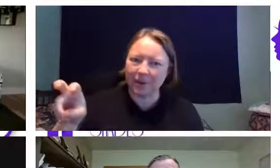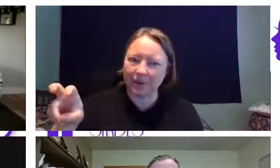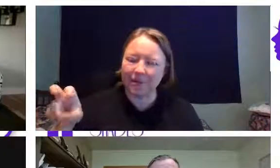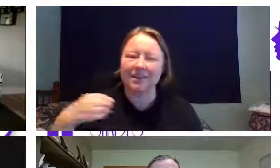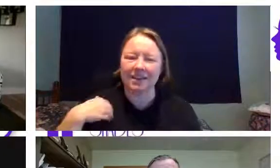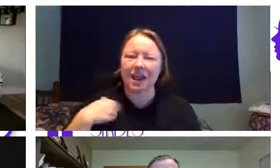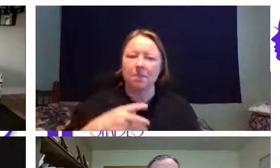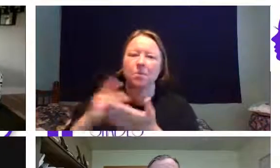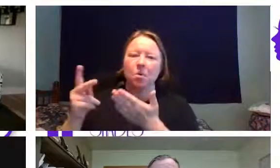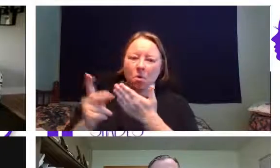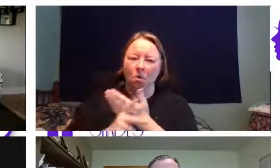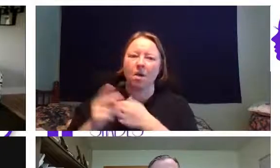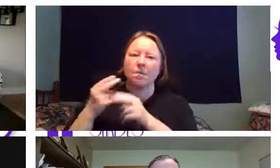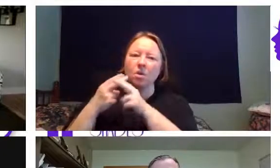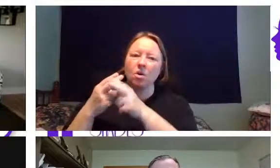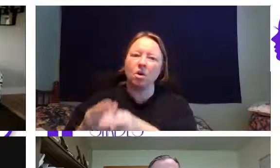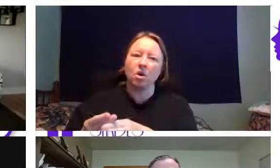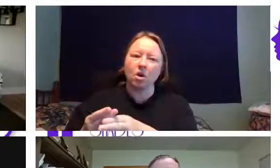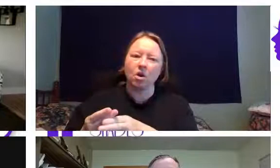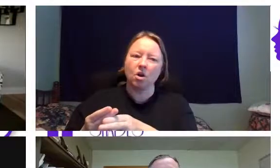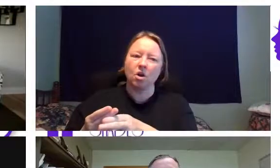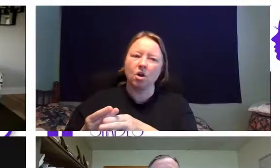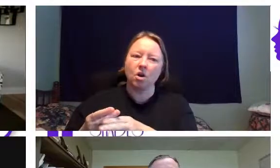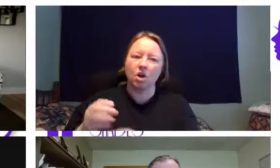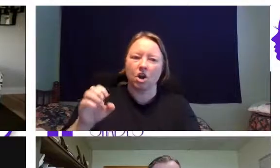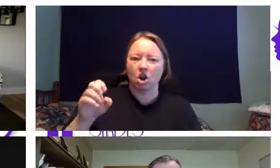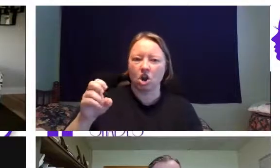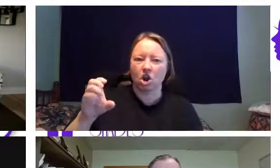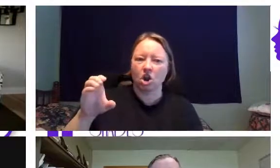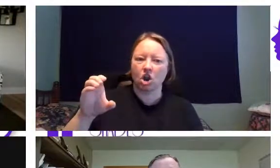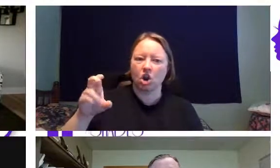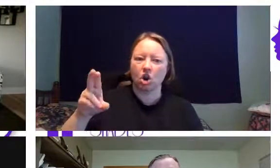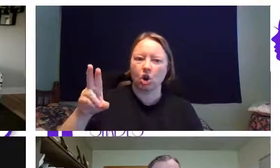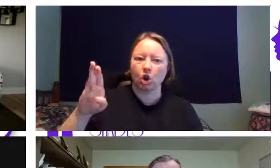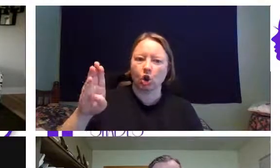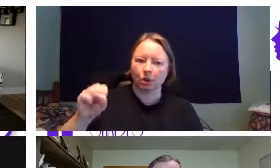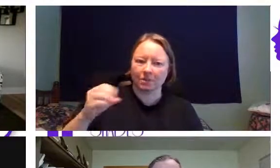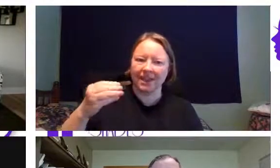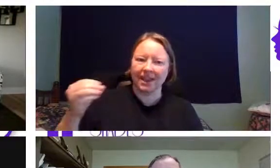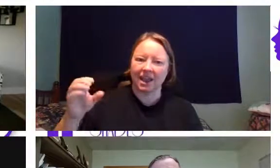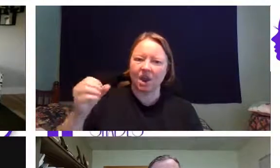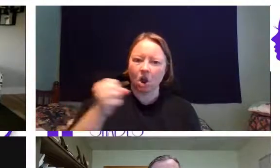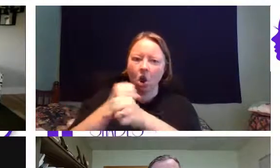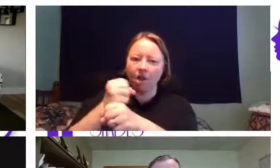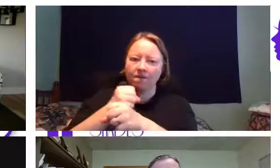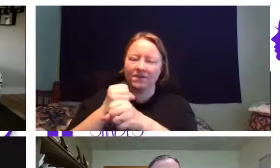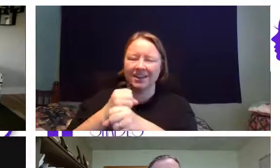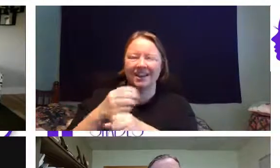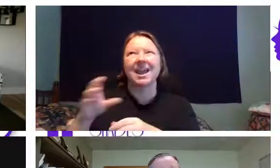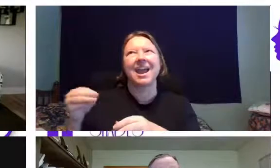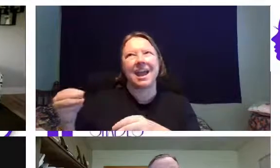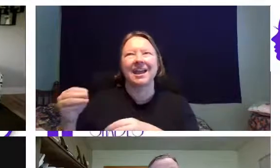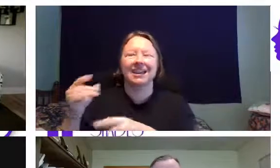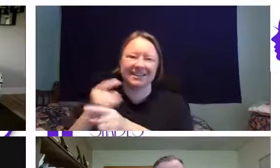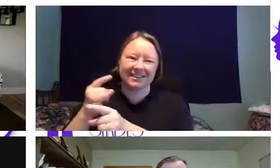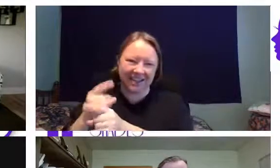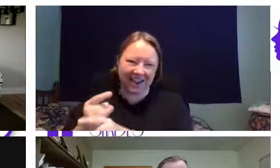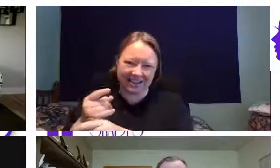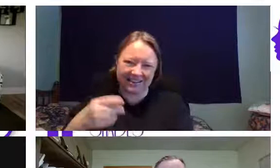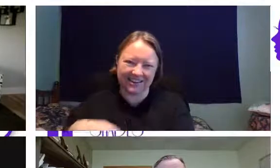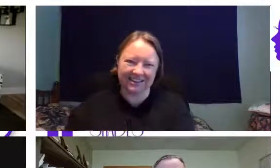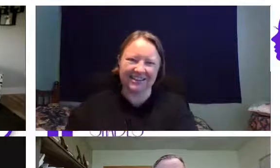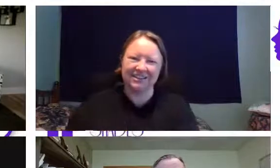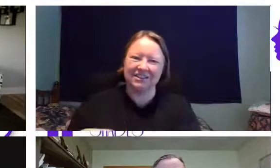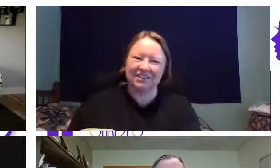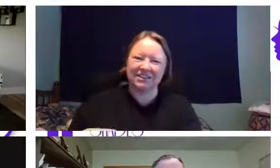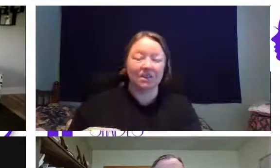program that we had. It was called Curbs and Coffee and Curbs and Cocktails. that we